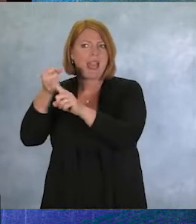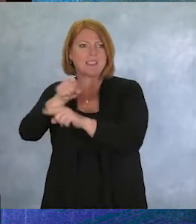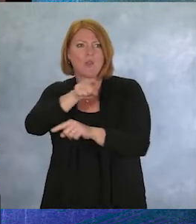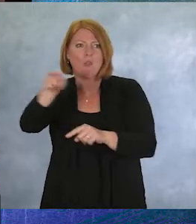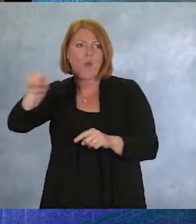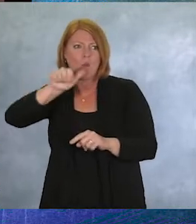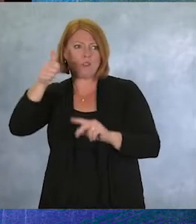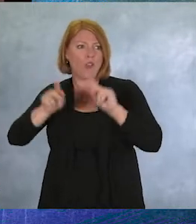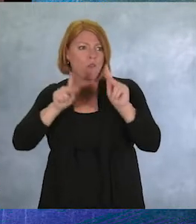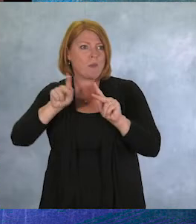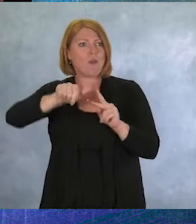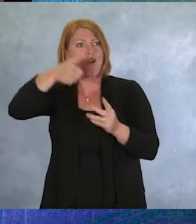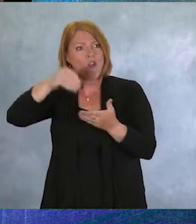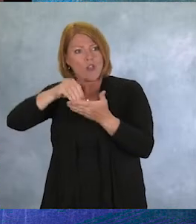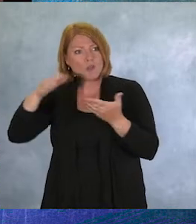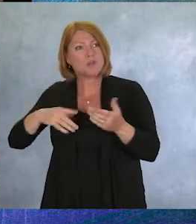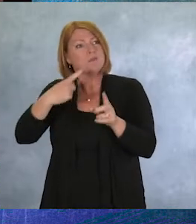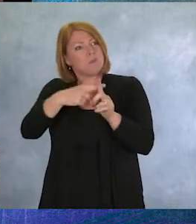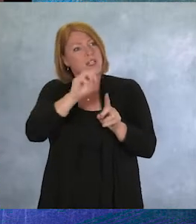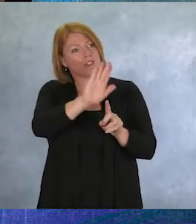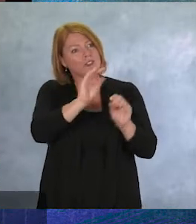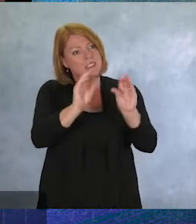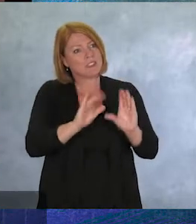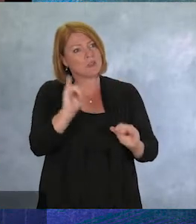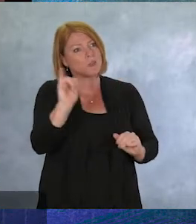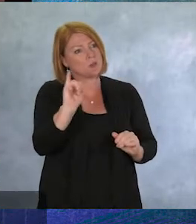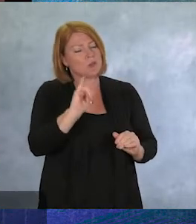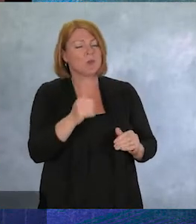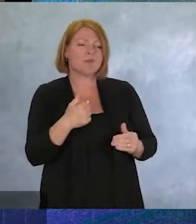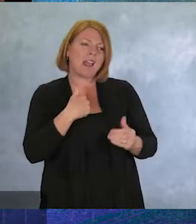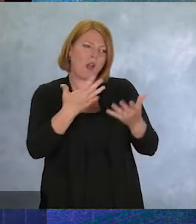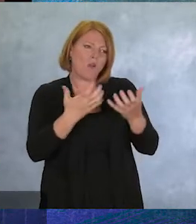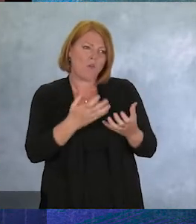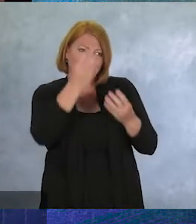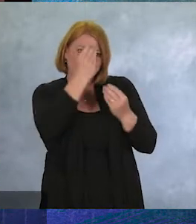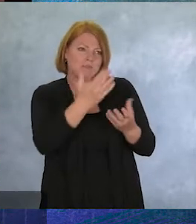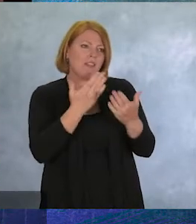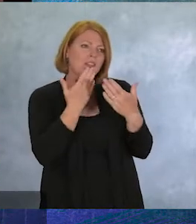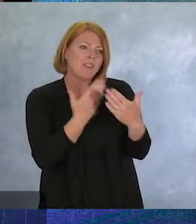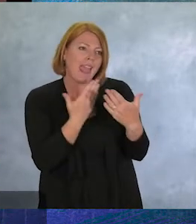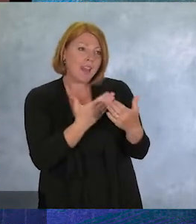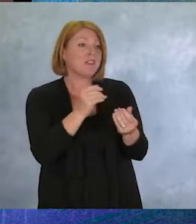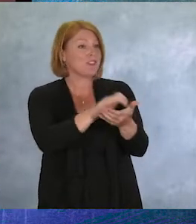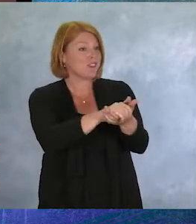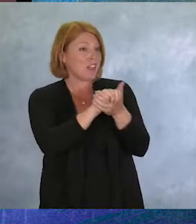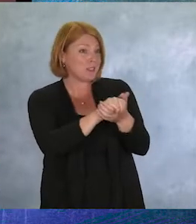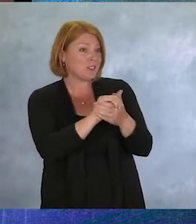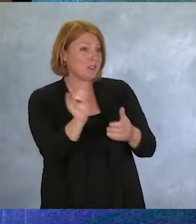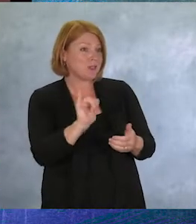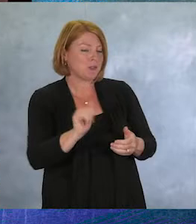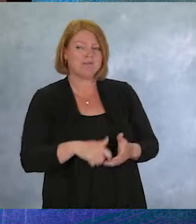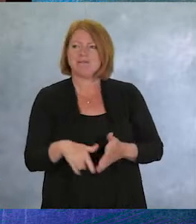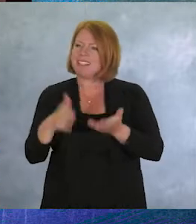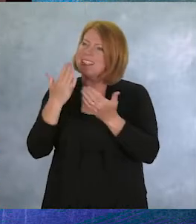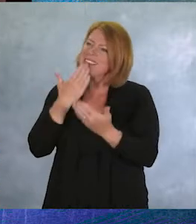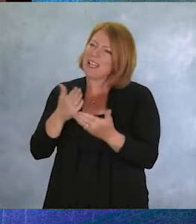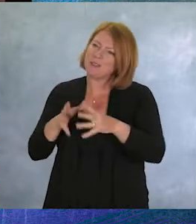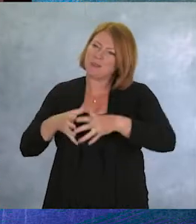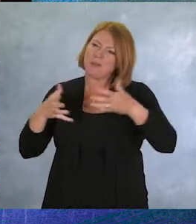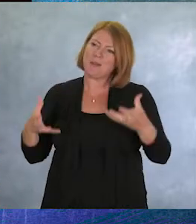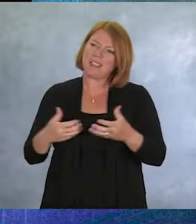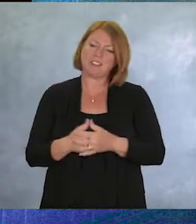the people around you and the other students and your teachers. So I just wanted to say thank you and congratulations. Thank you very